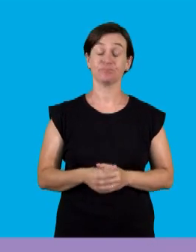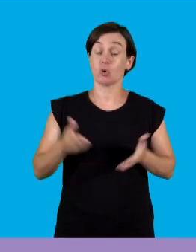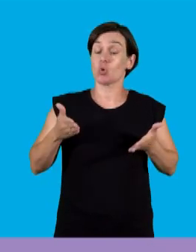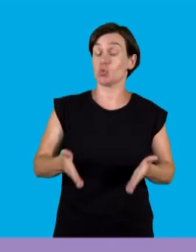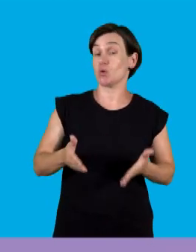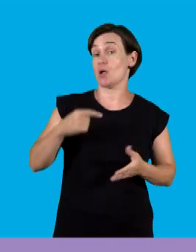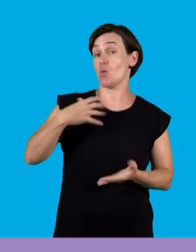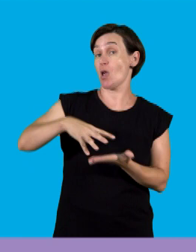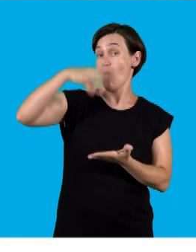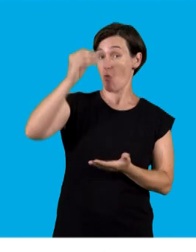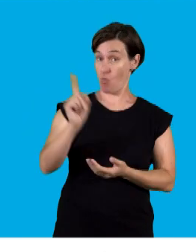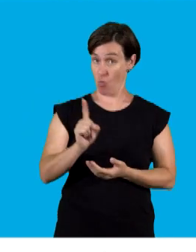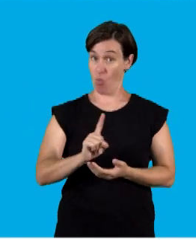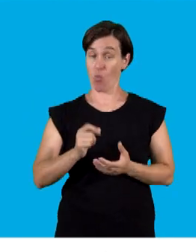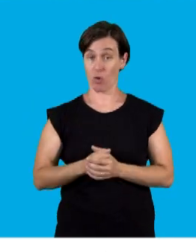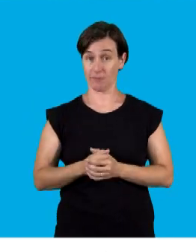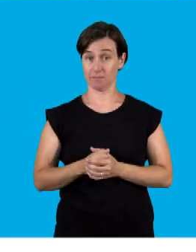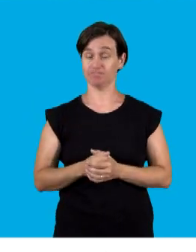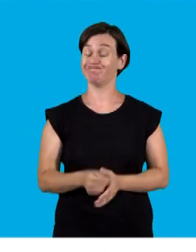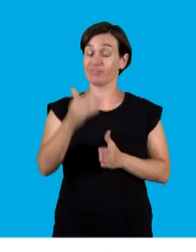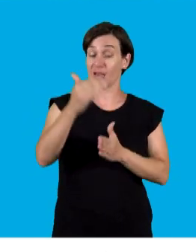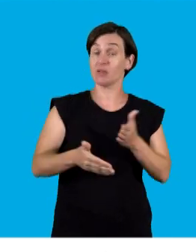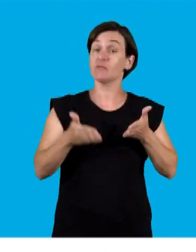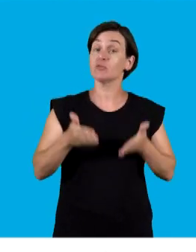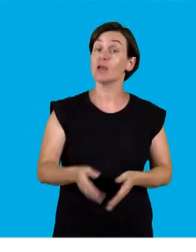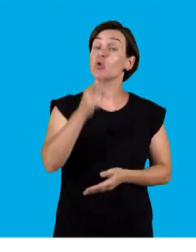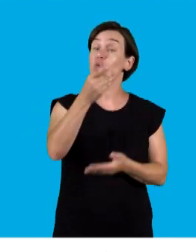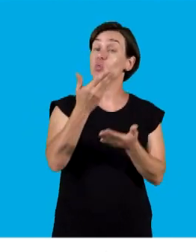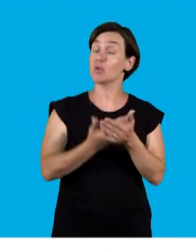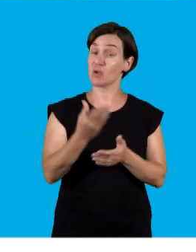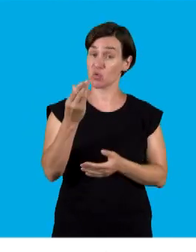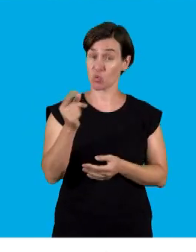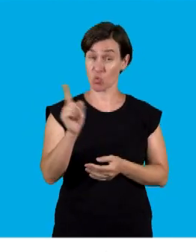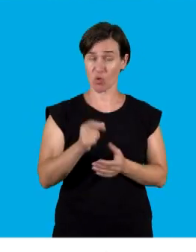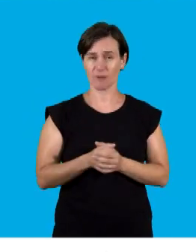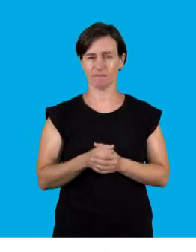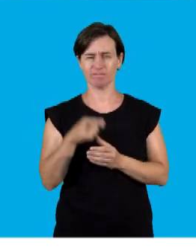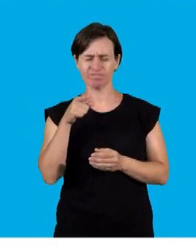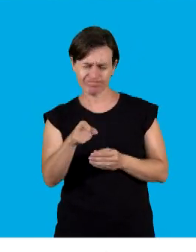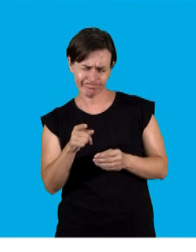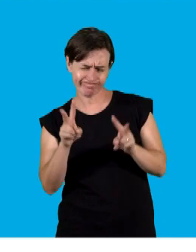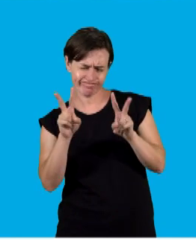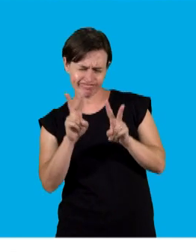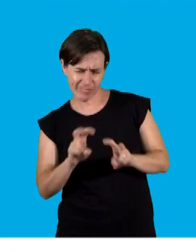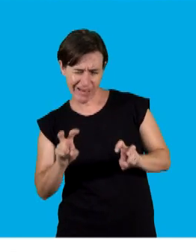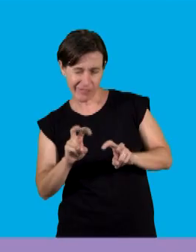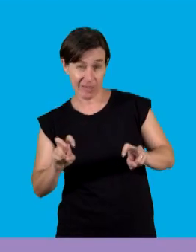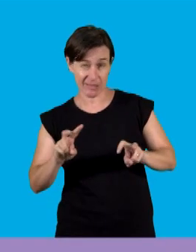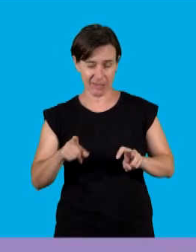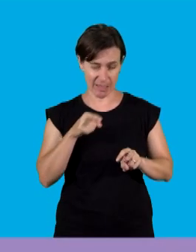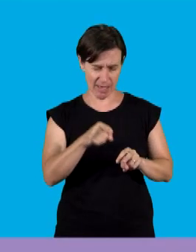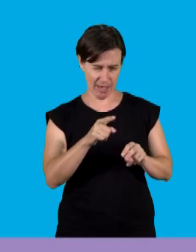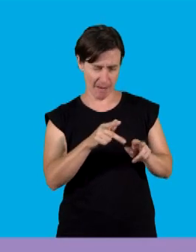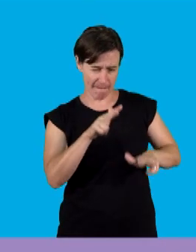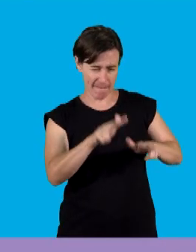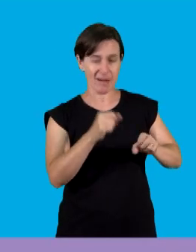Let's see what we are going to learn in this lesson. So by the end of this lesson, you should be able to investigate and extend